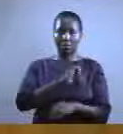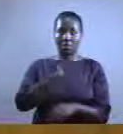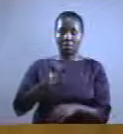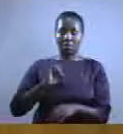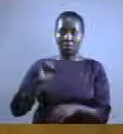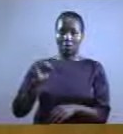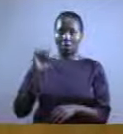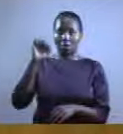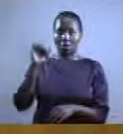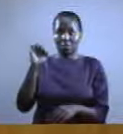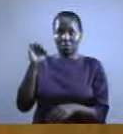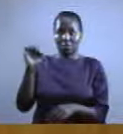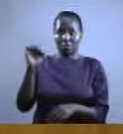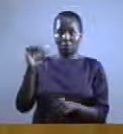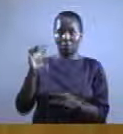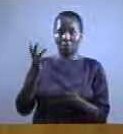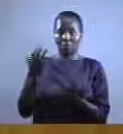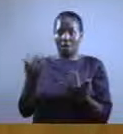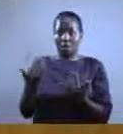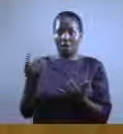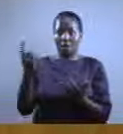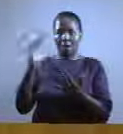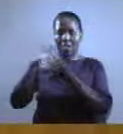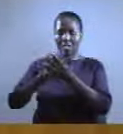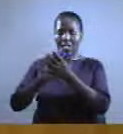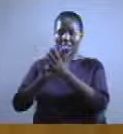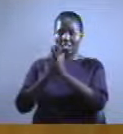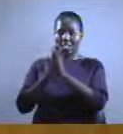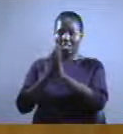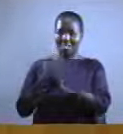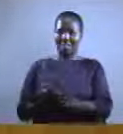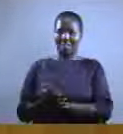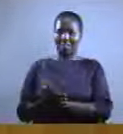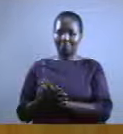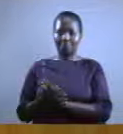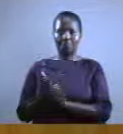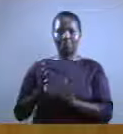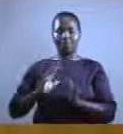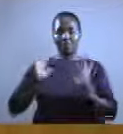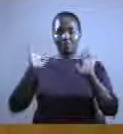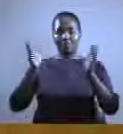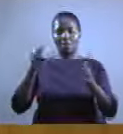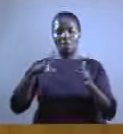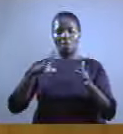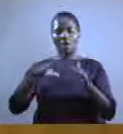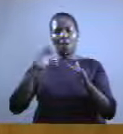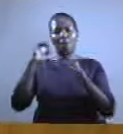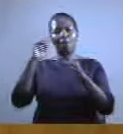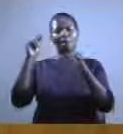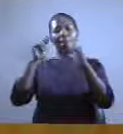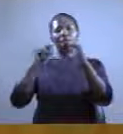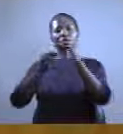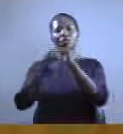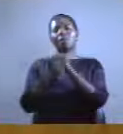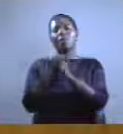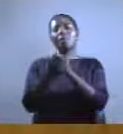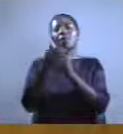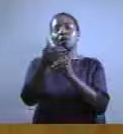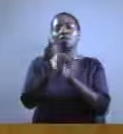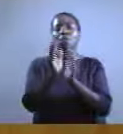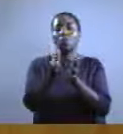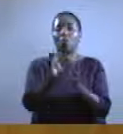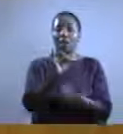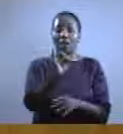COSATU's already harmed image. It's all about perceptions in politics. If the youth turn against